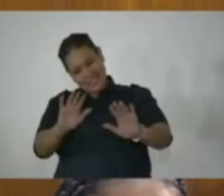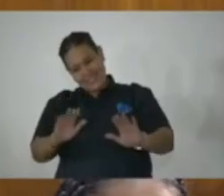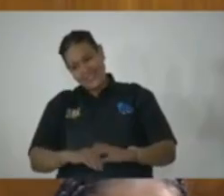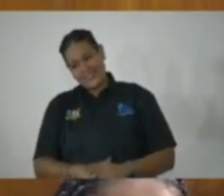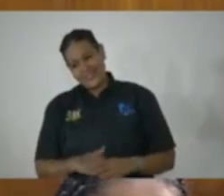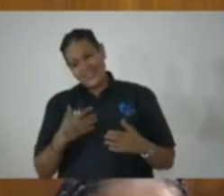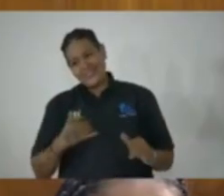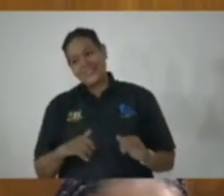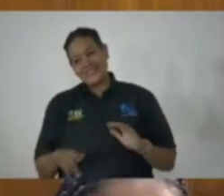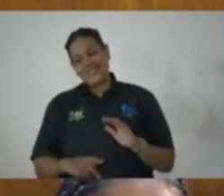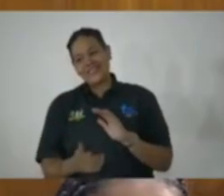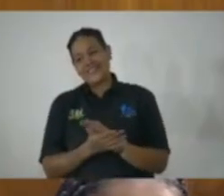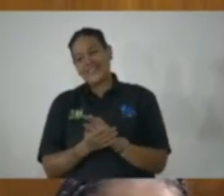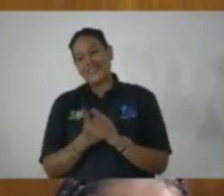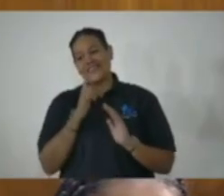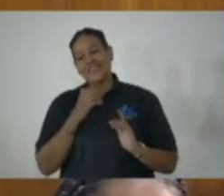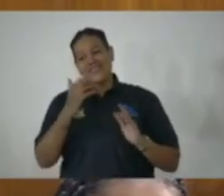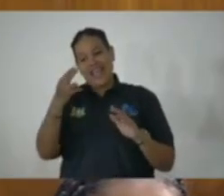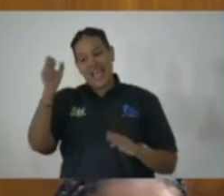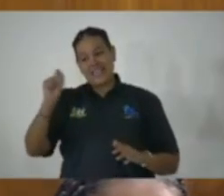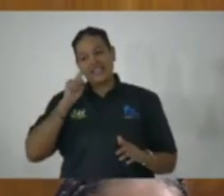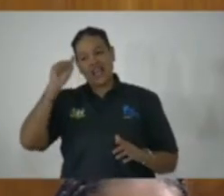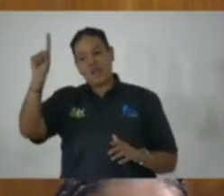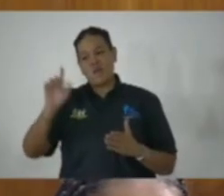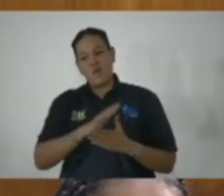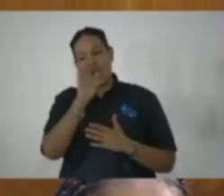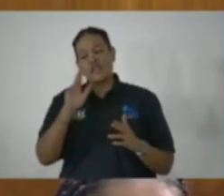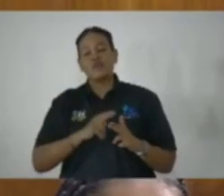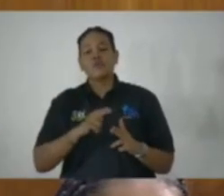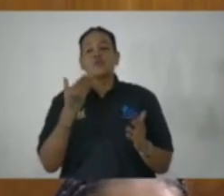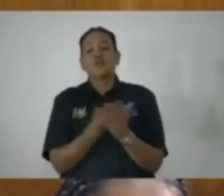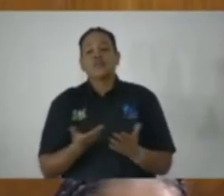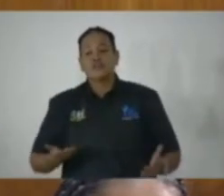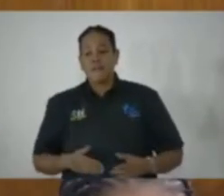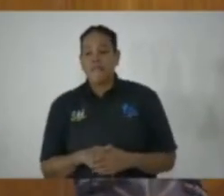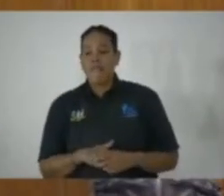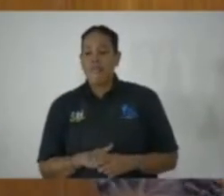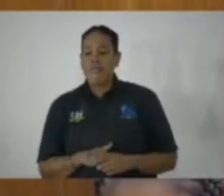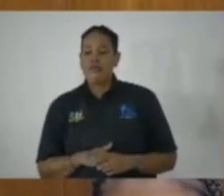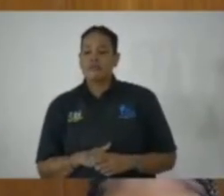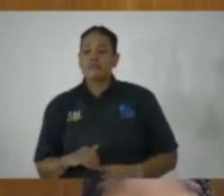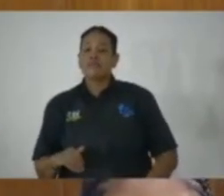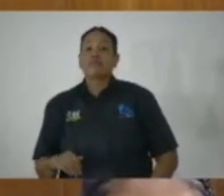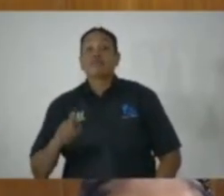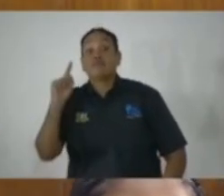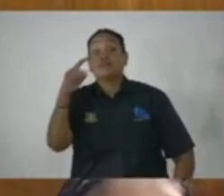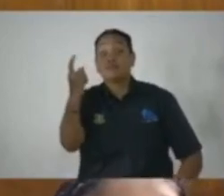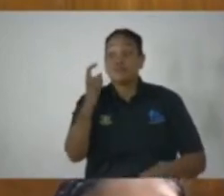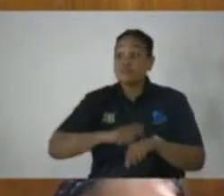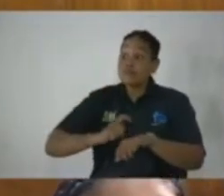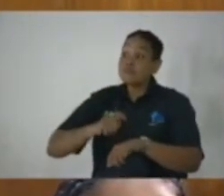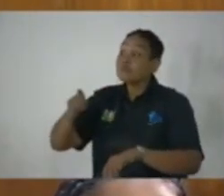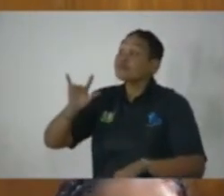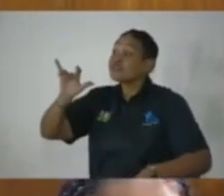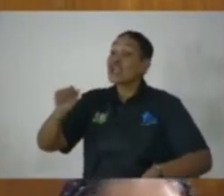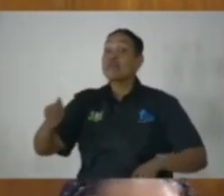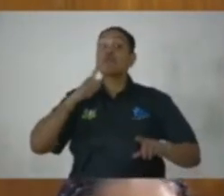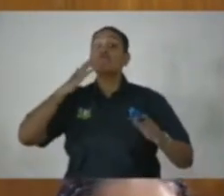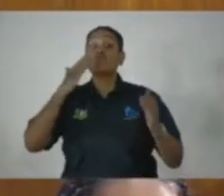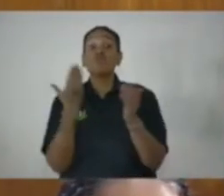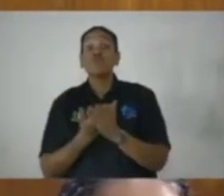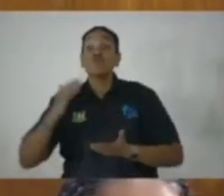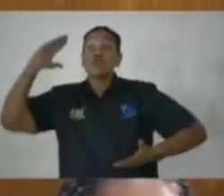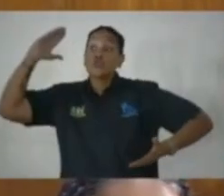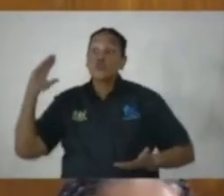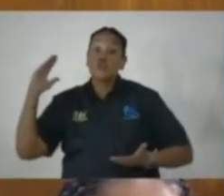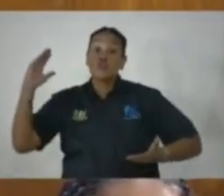I'm still at primary school. I'm carried to high school after and then college. It soon come. The only time that the JLP has